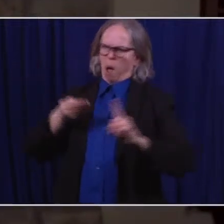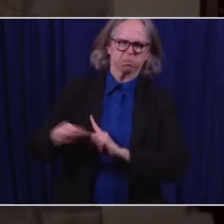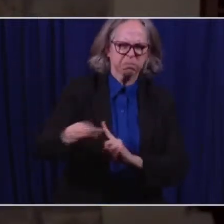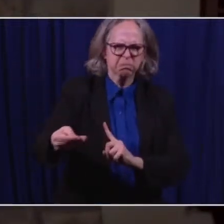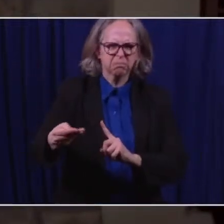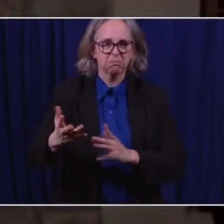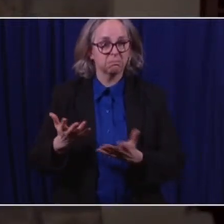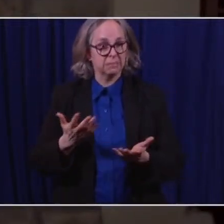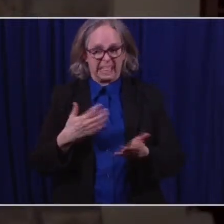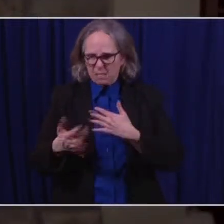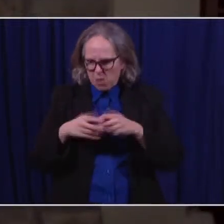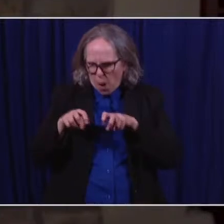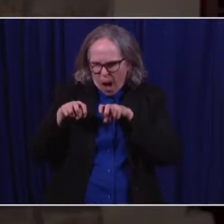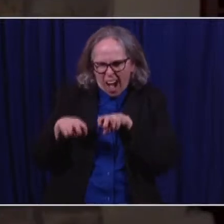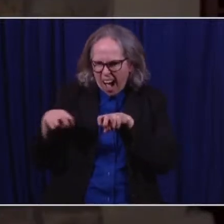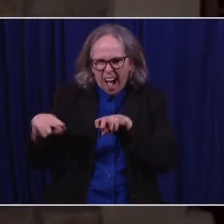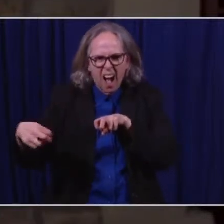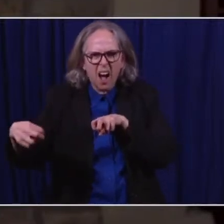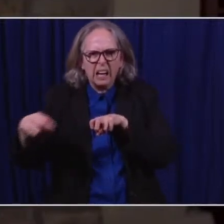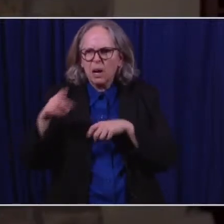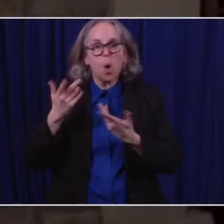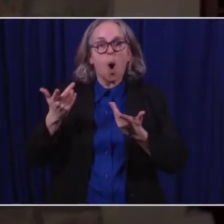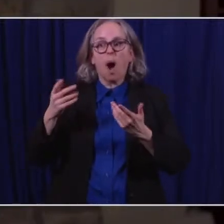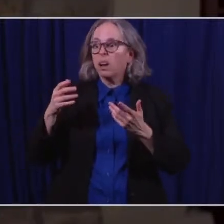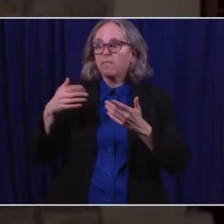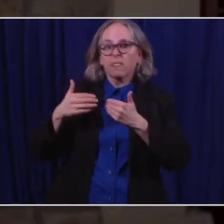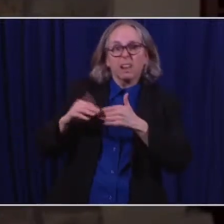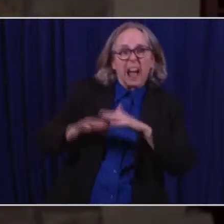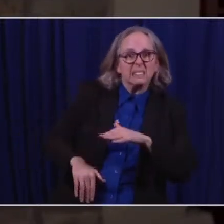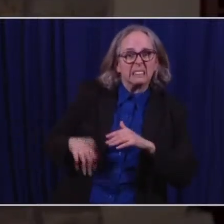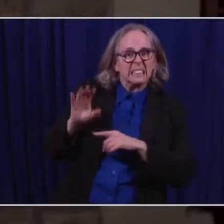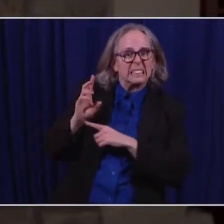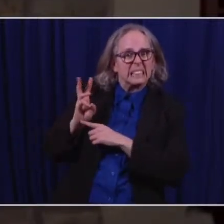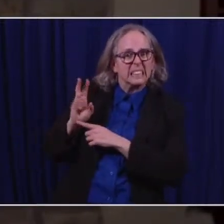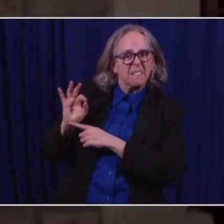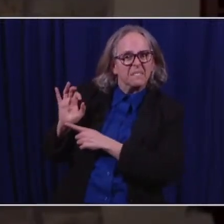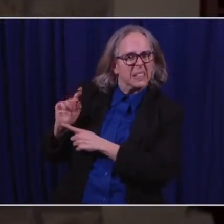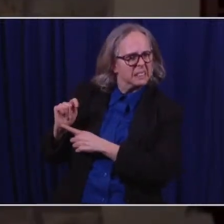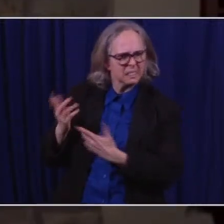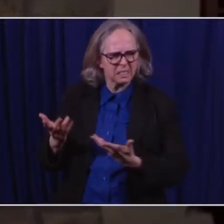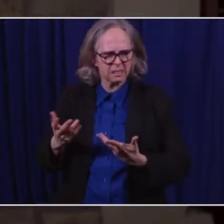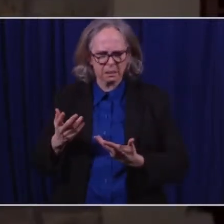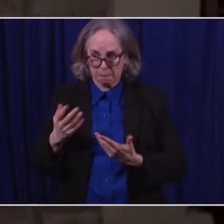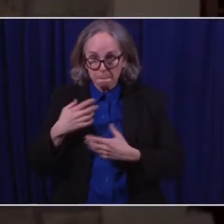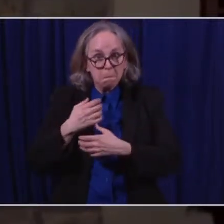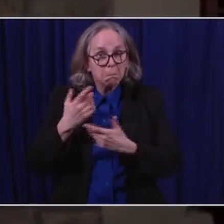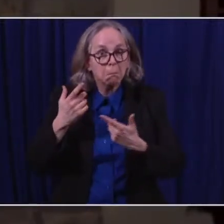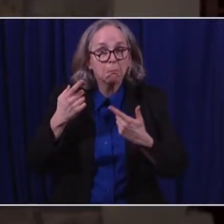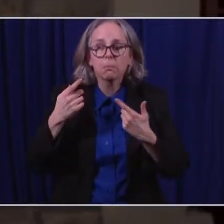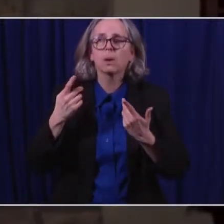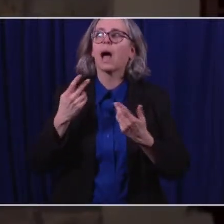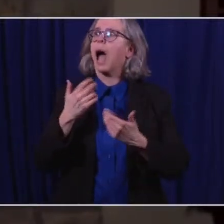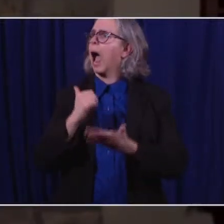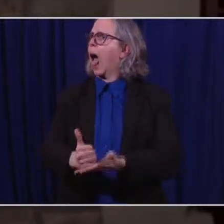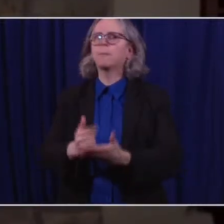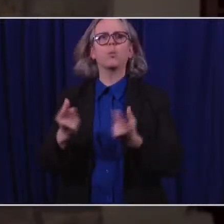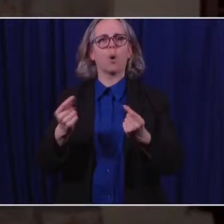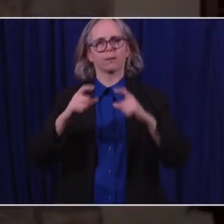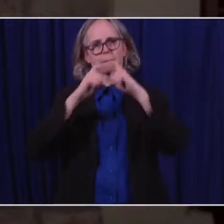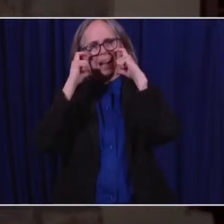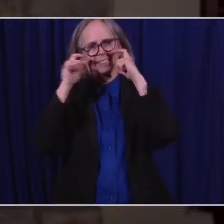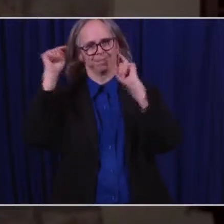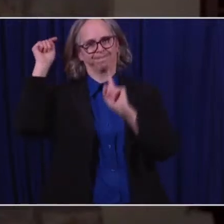than that 6 feet spread, as long as they're wearing the mask. Combine that with our efforts